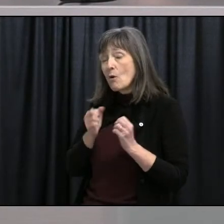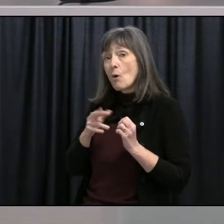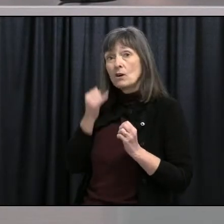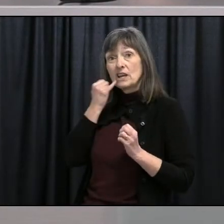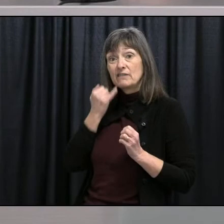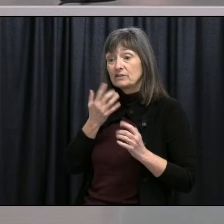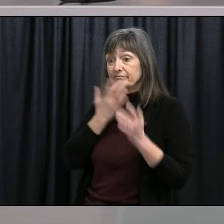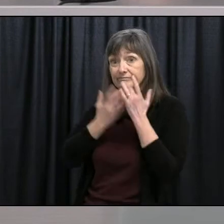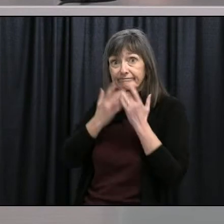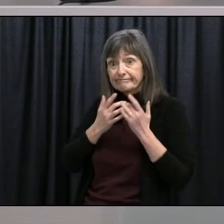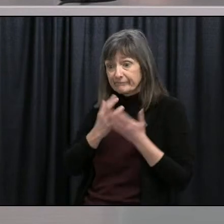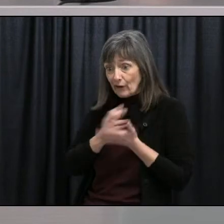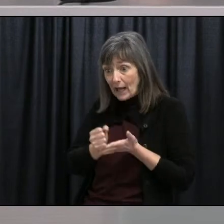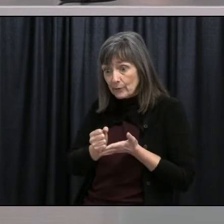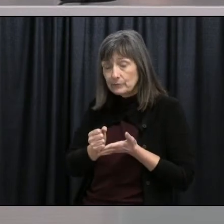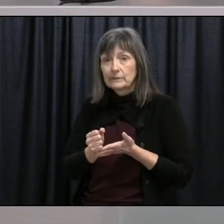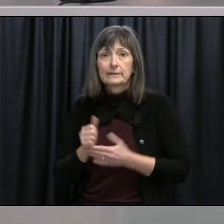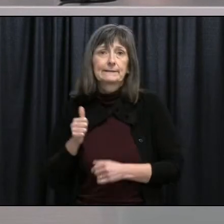those costs.